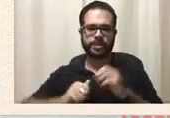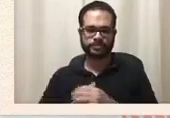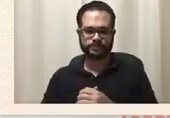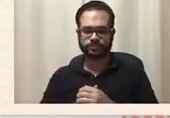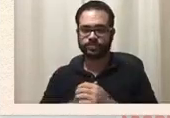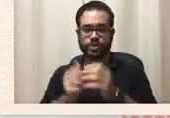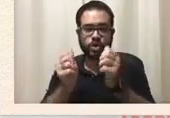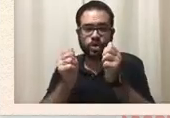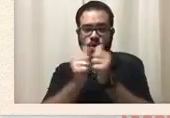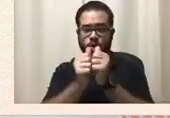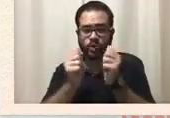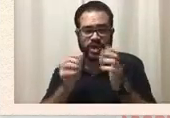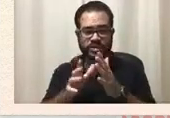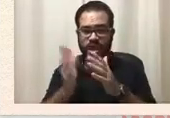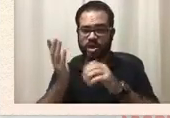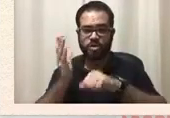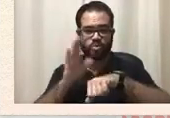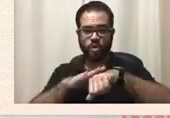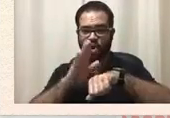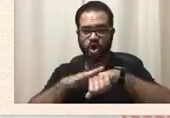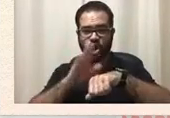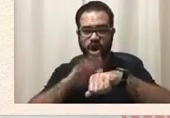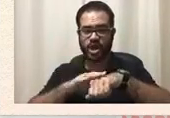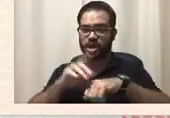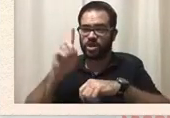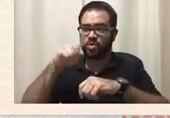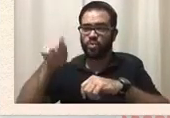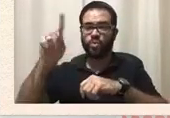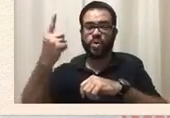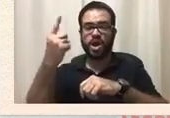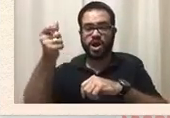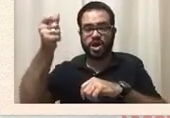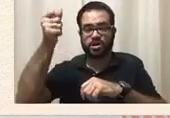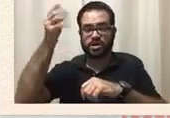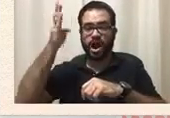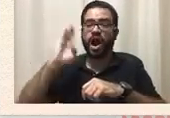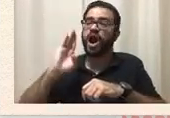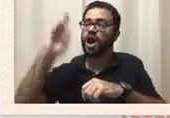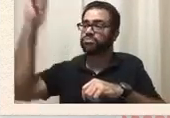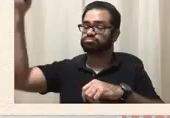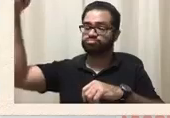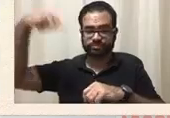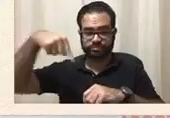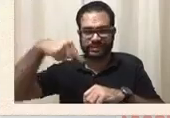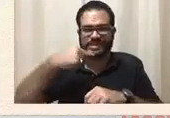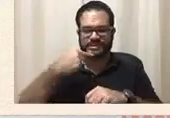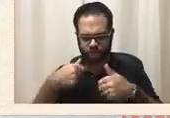gods swooped into my life and said, "Try this."